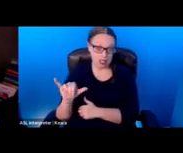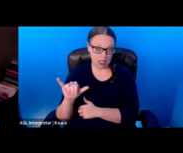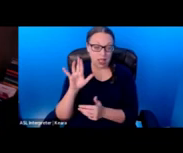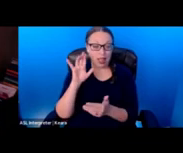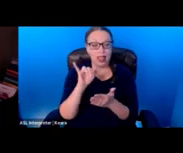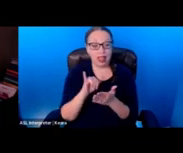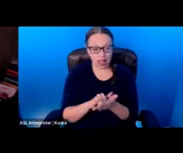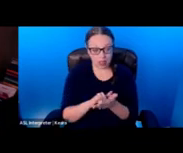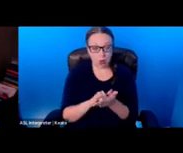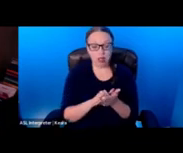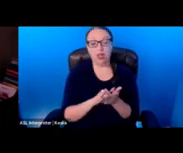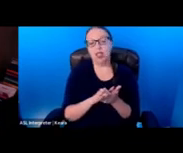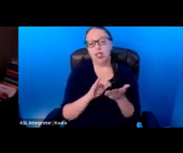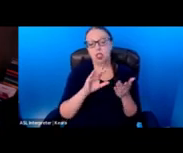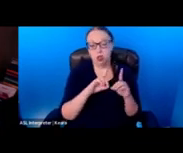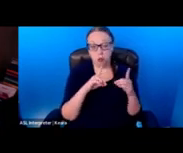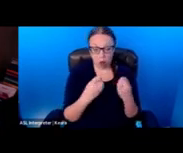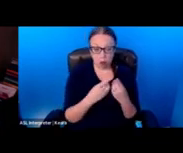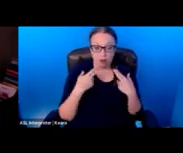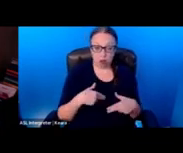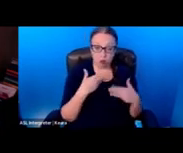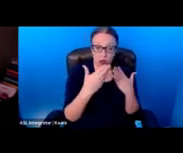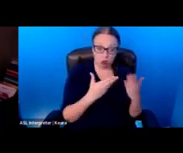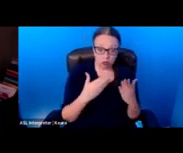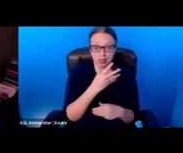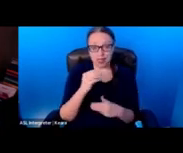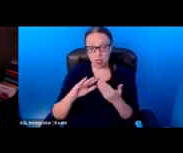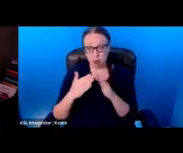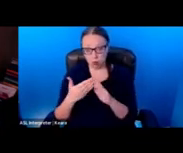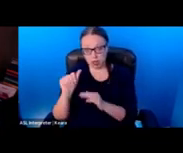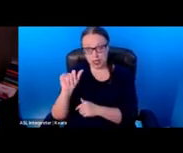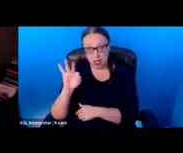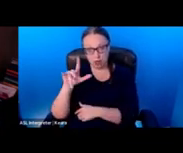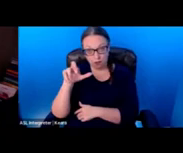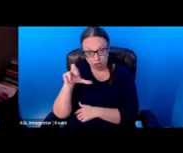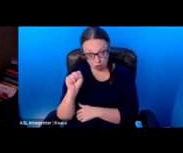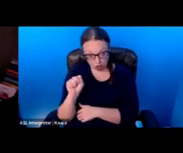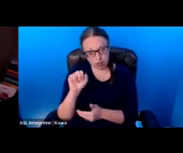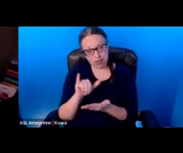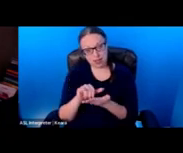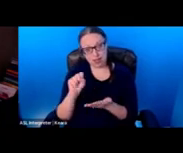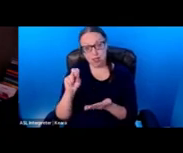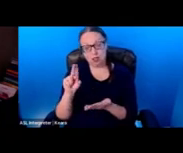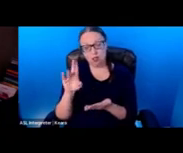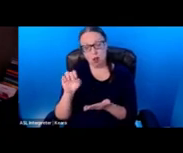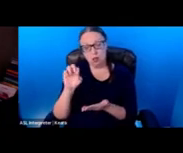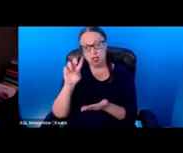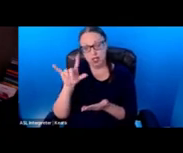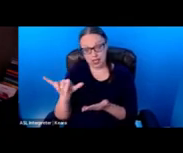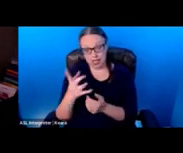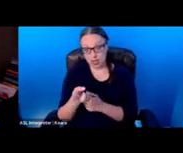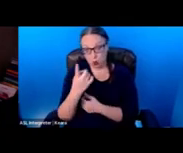Community Affairs in New Jersey. It's called the Supported Housing Connection, and it's meant to be a subsidy. And it is a